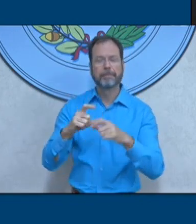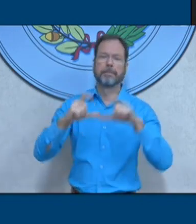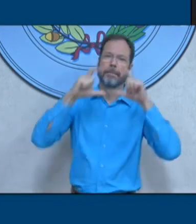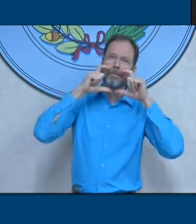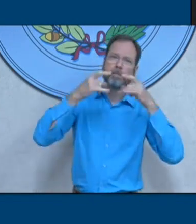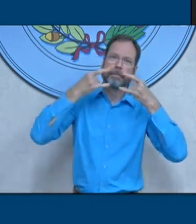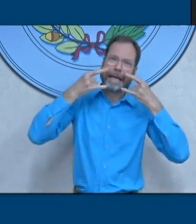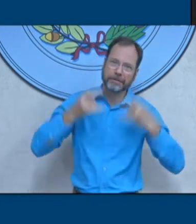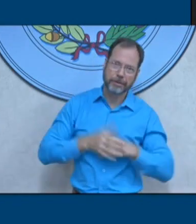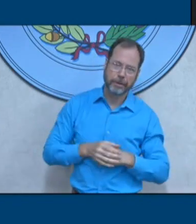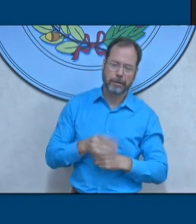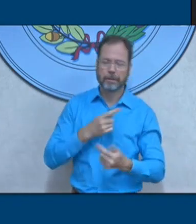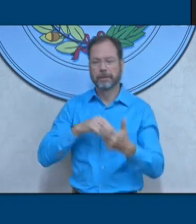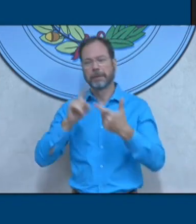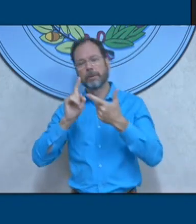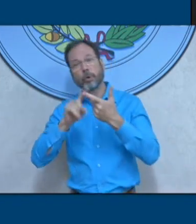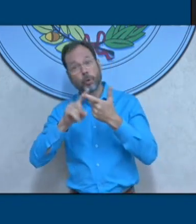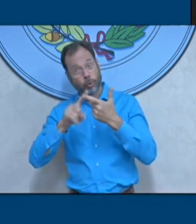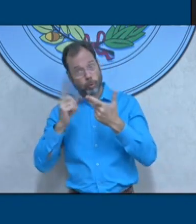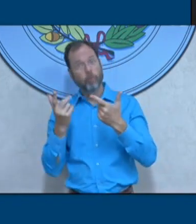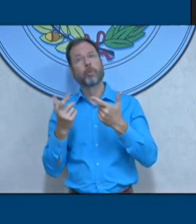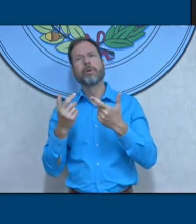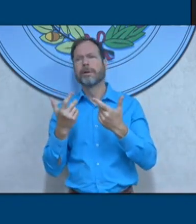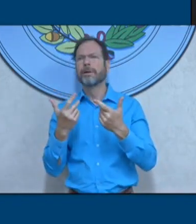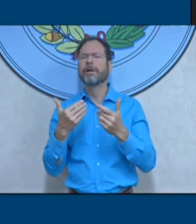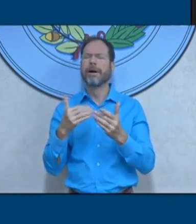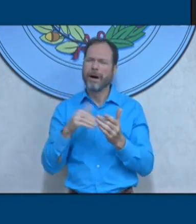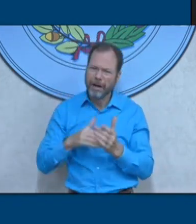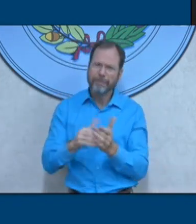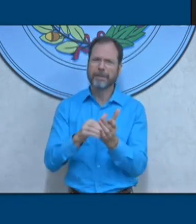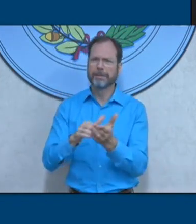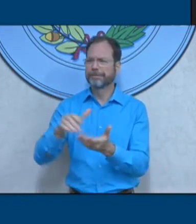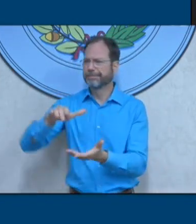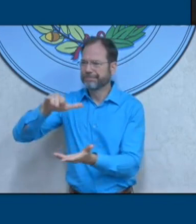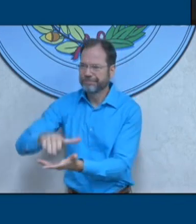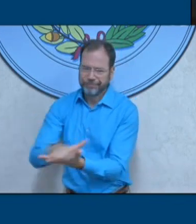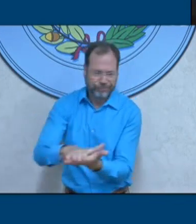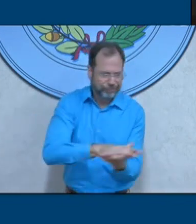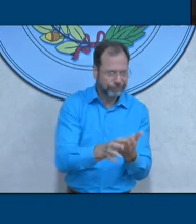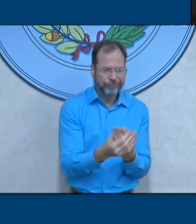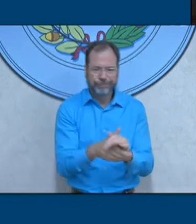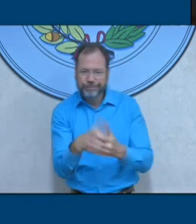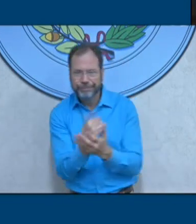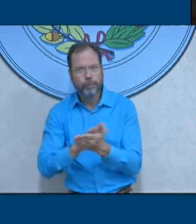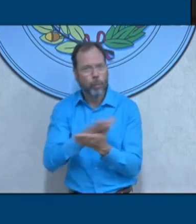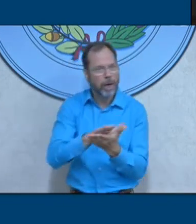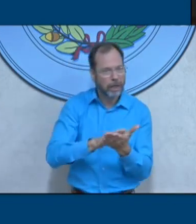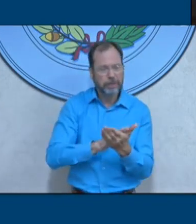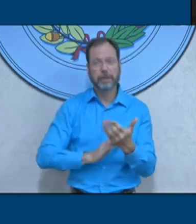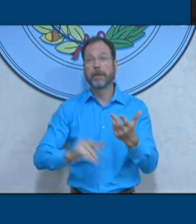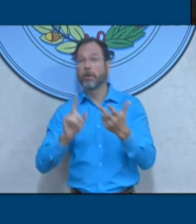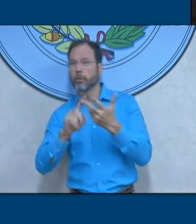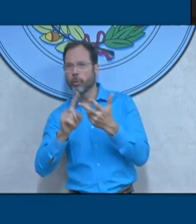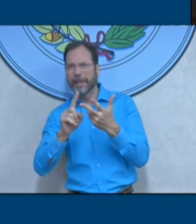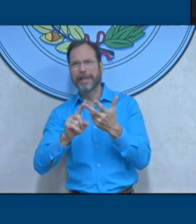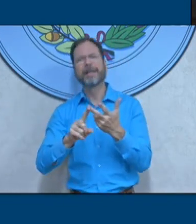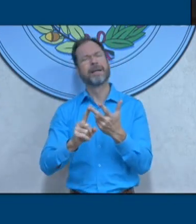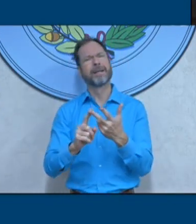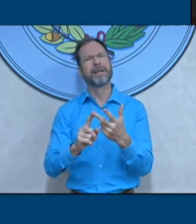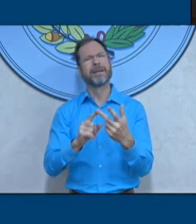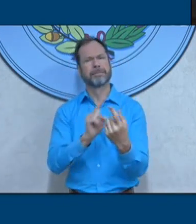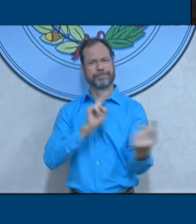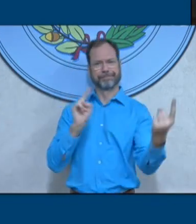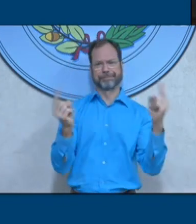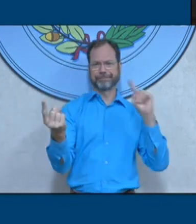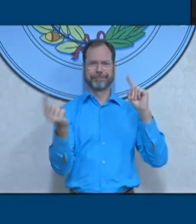wear masks. 2 is to use frequent hand sanitizing. And 3 is to maintain these